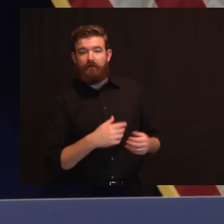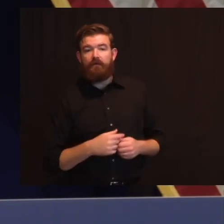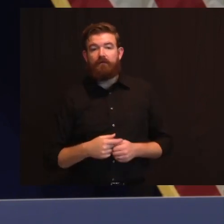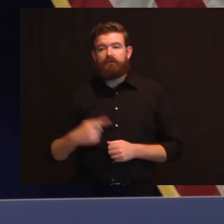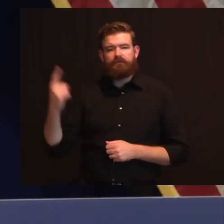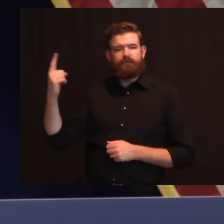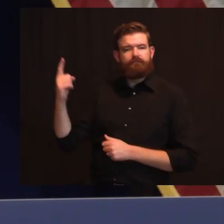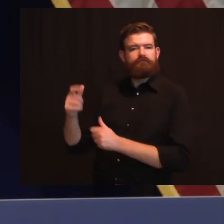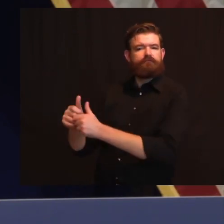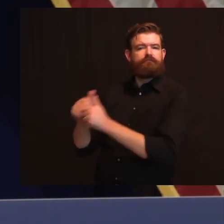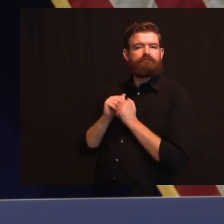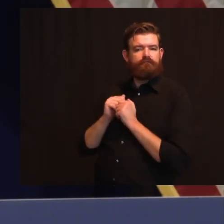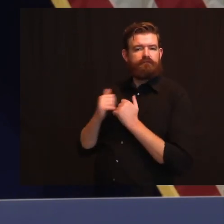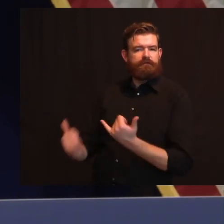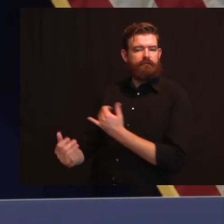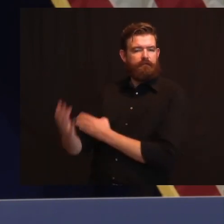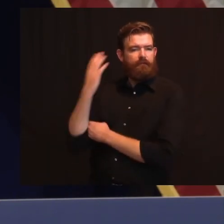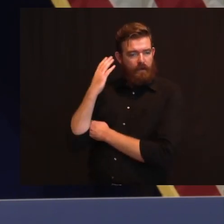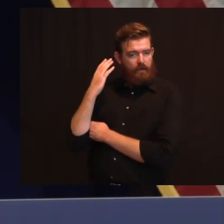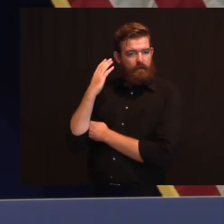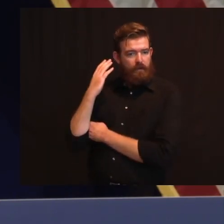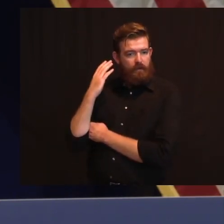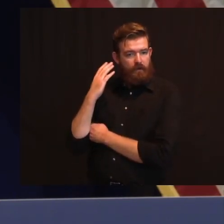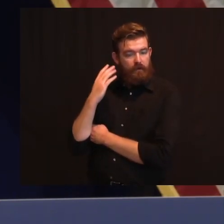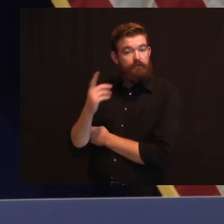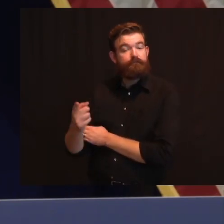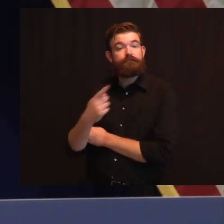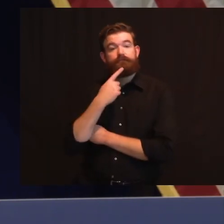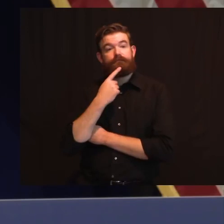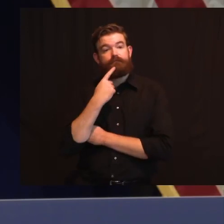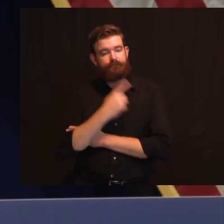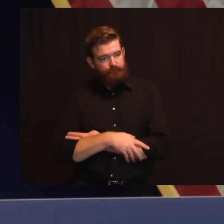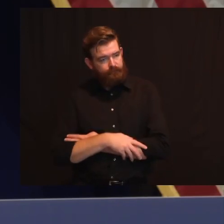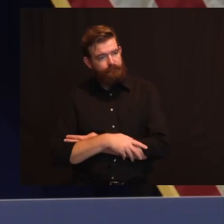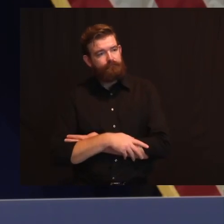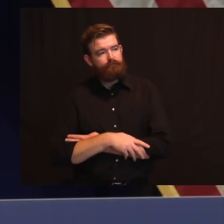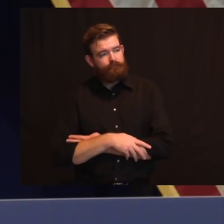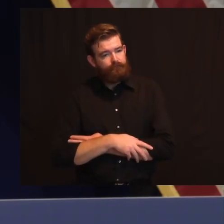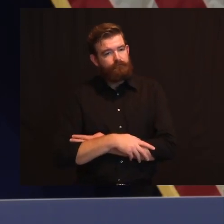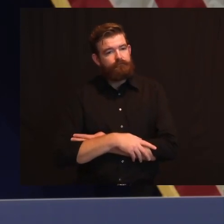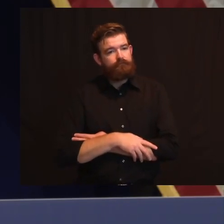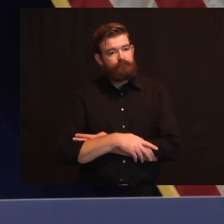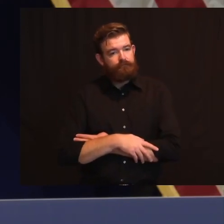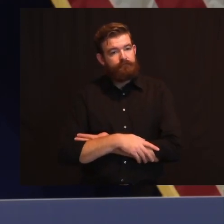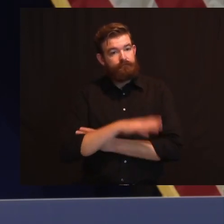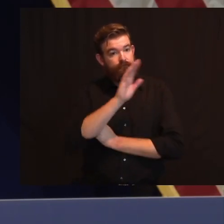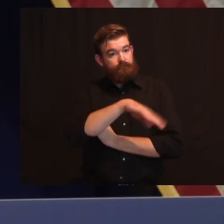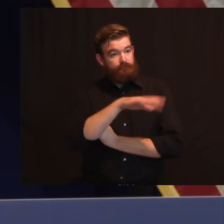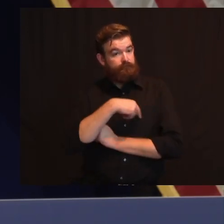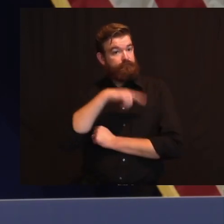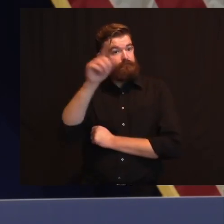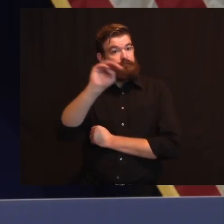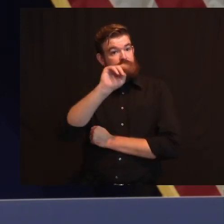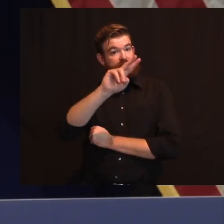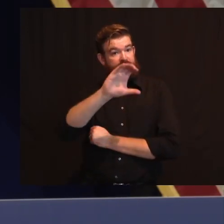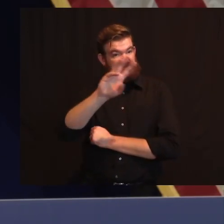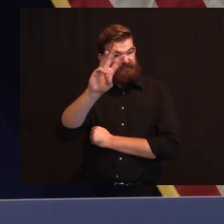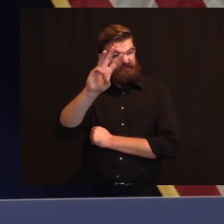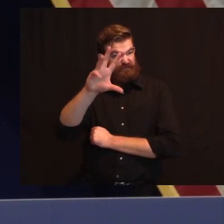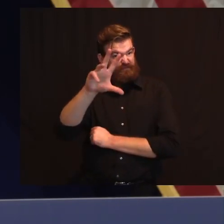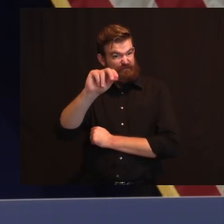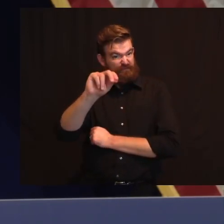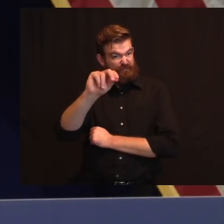just this morning. I lined up at I didn't want to say which one it was. Lined up at the MVC at 6:30. The line was about 200